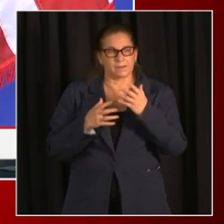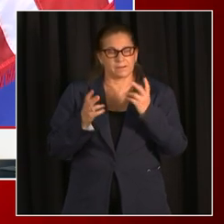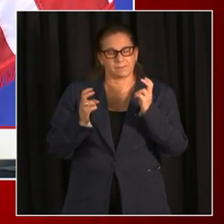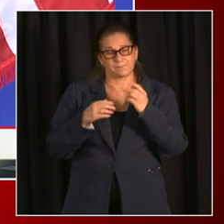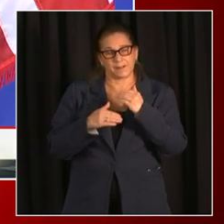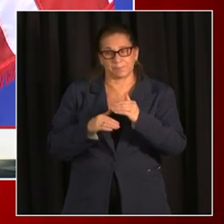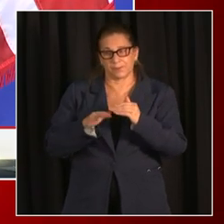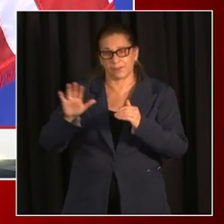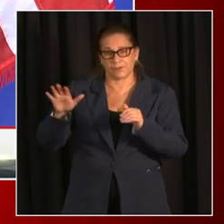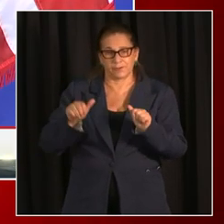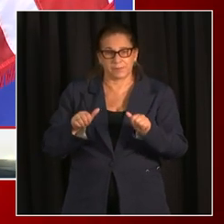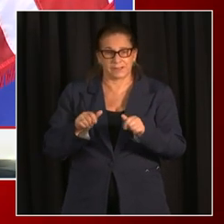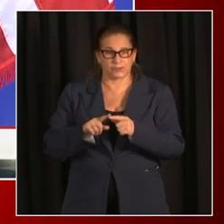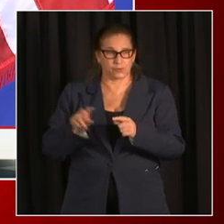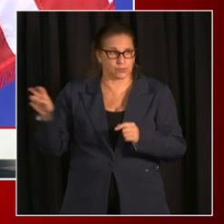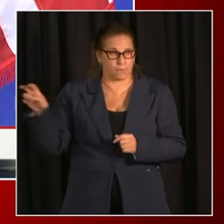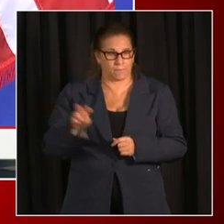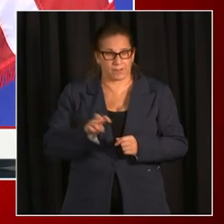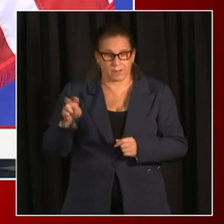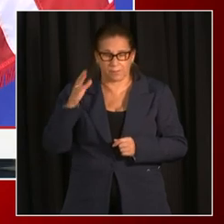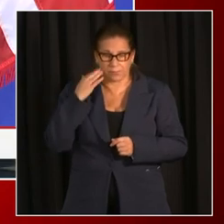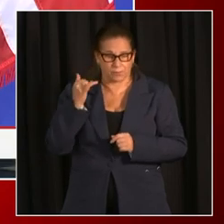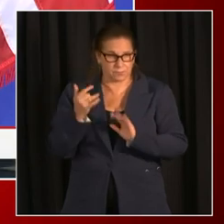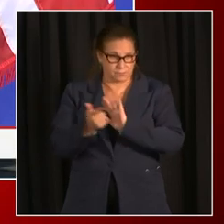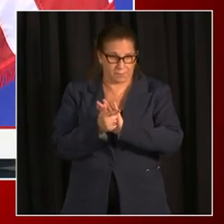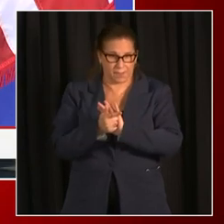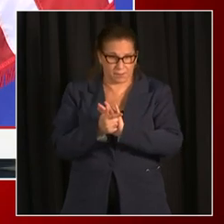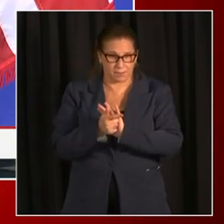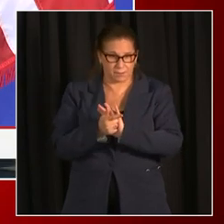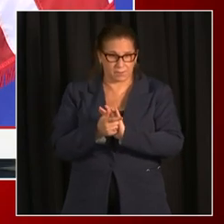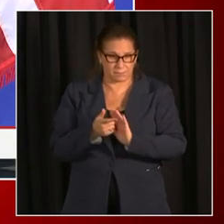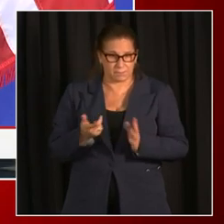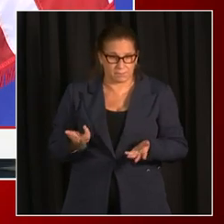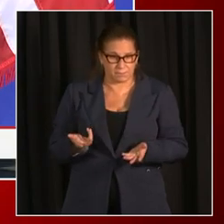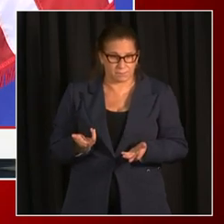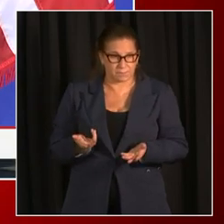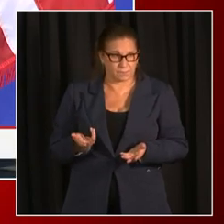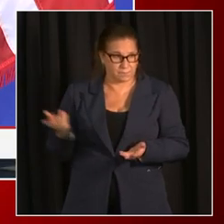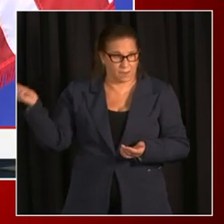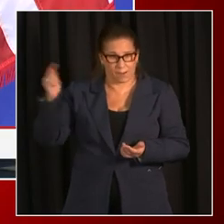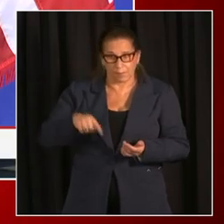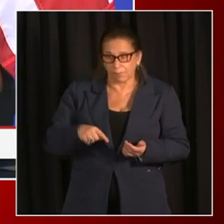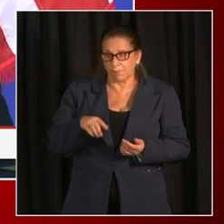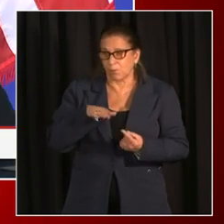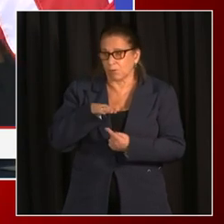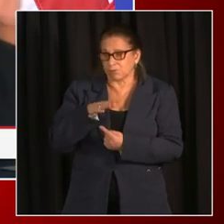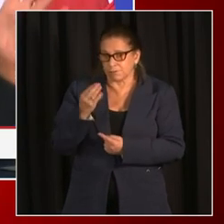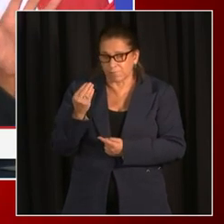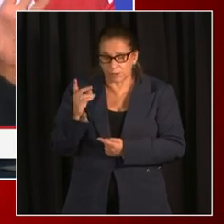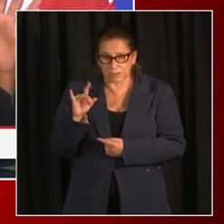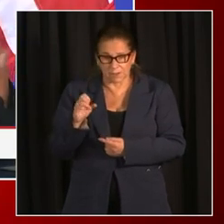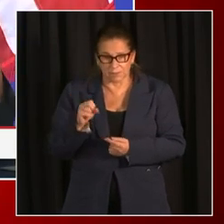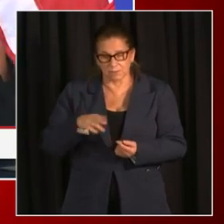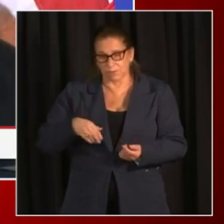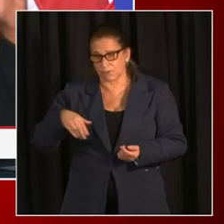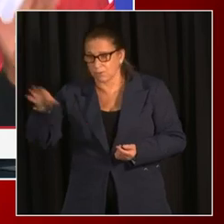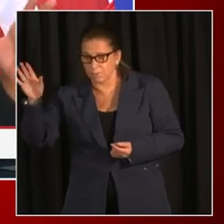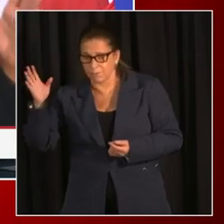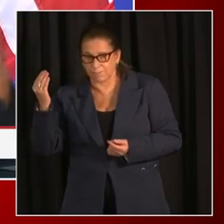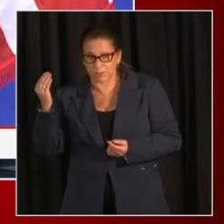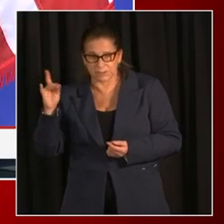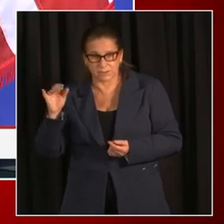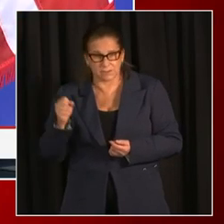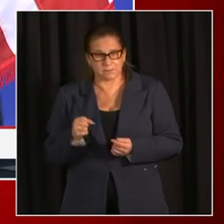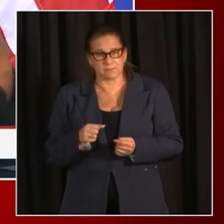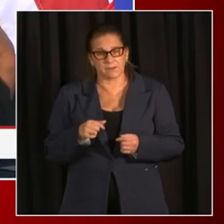by bus because there won't be permits issued for those areas. So it's a much different event. While it's being